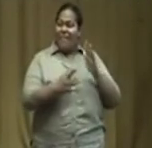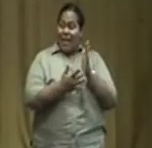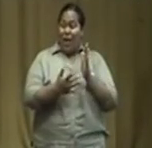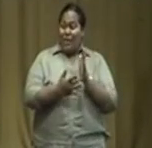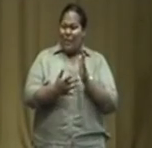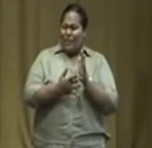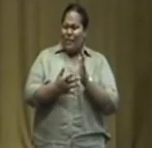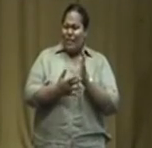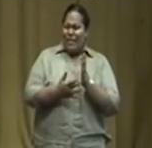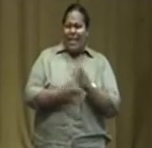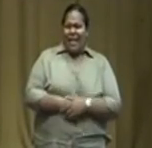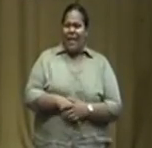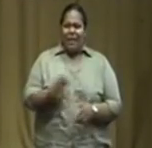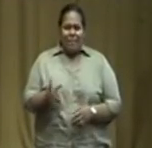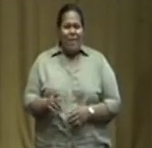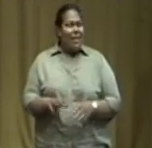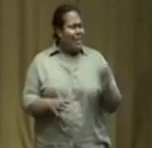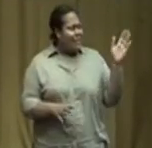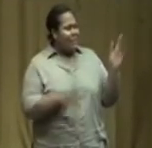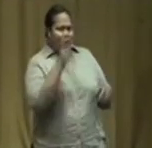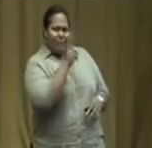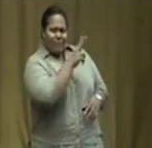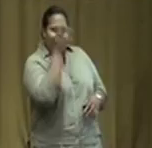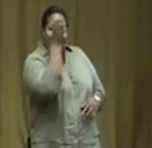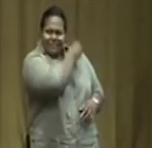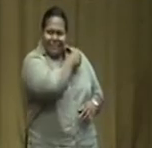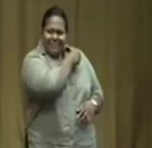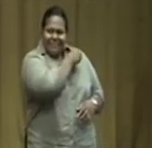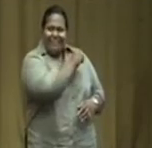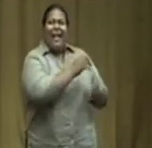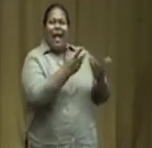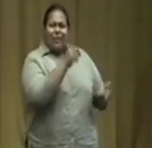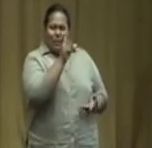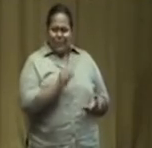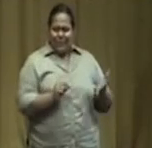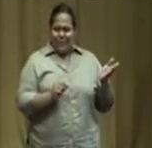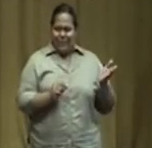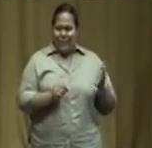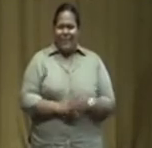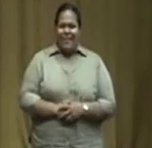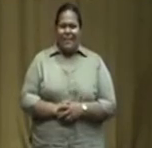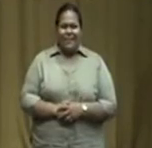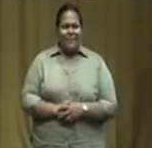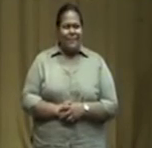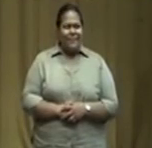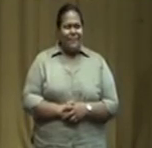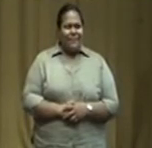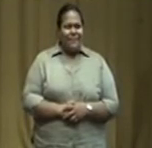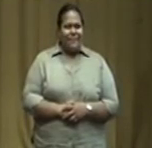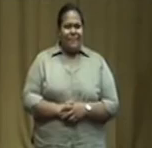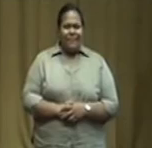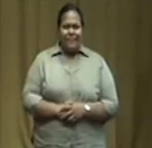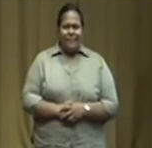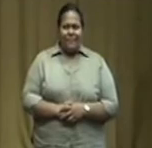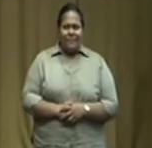then we can have, possibly have some questions around that, because it's not a learning management system. As I pointed out, we are not attempting to rid the world